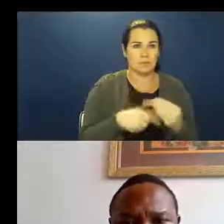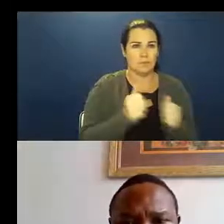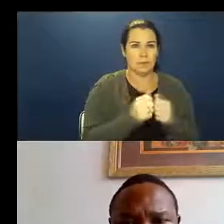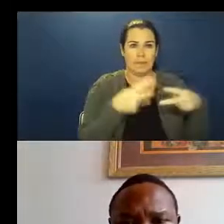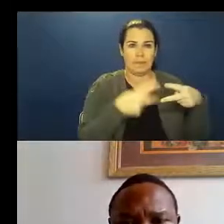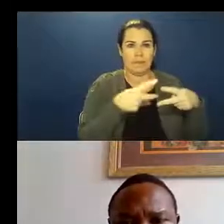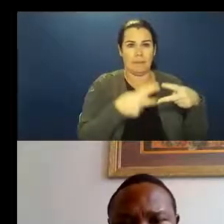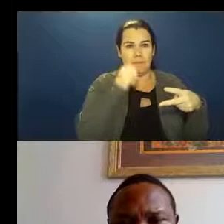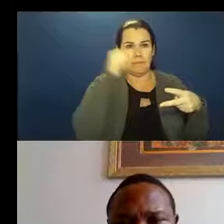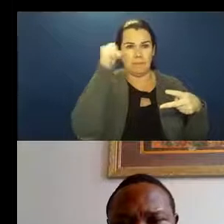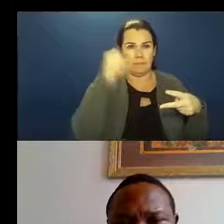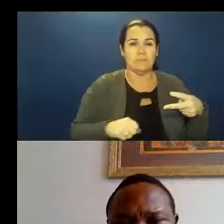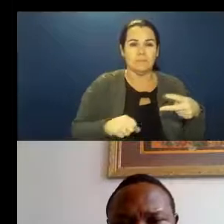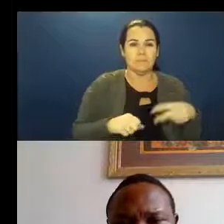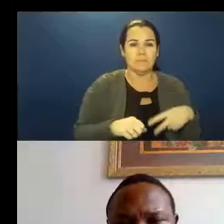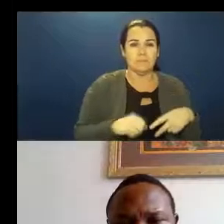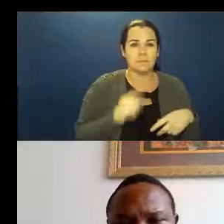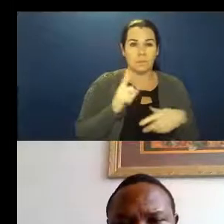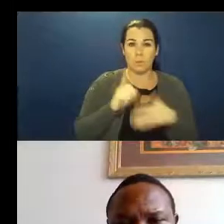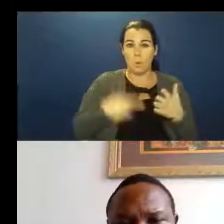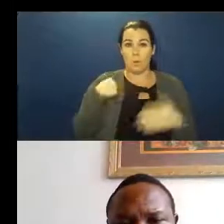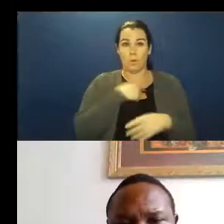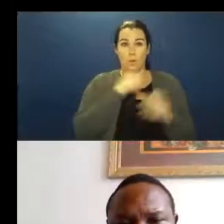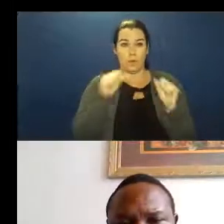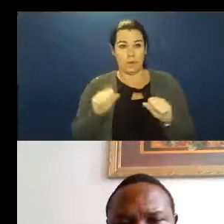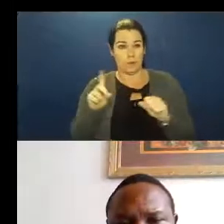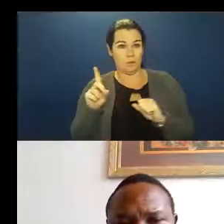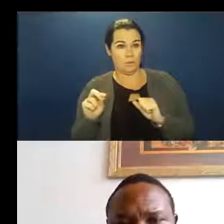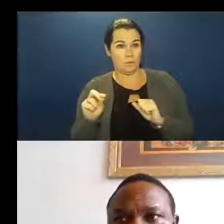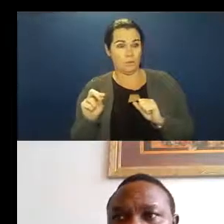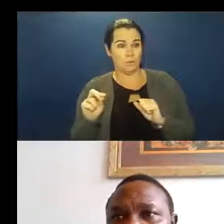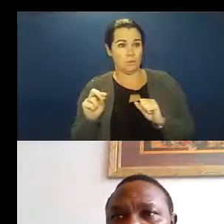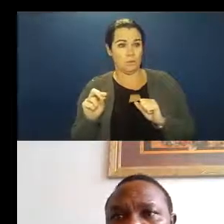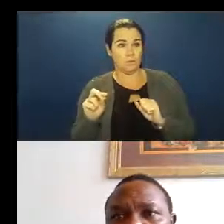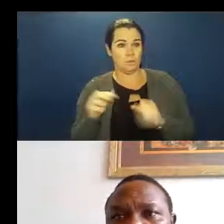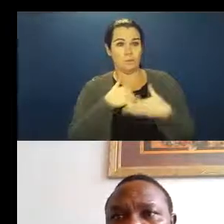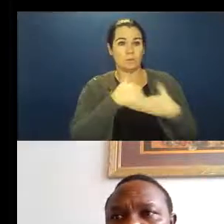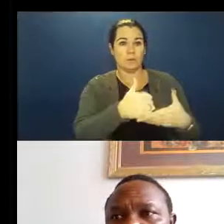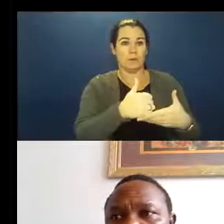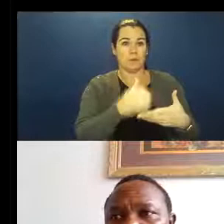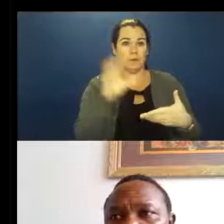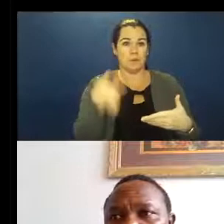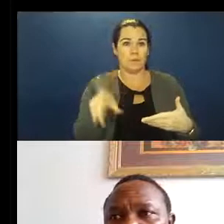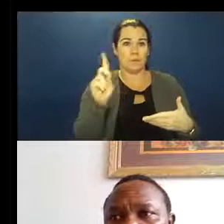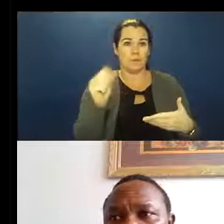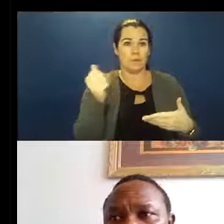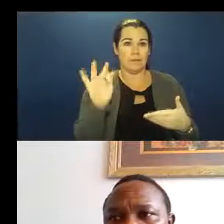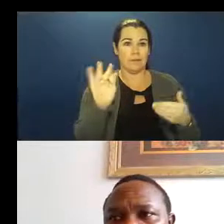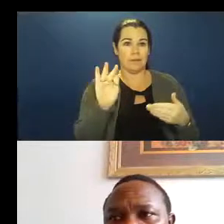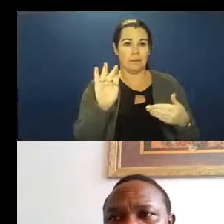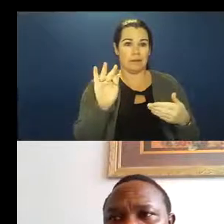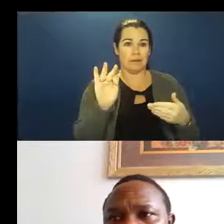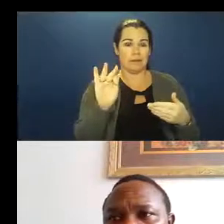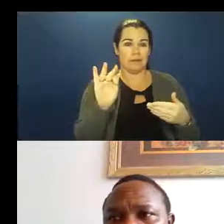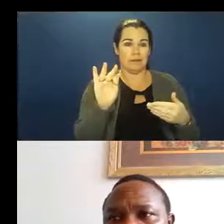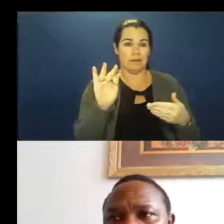yesterday about things that we can do to help the COVID-19 pandemic out